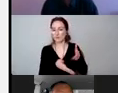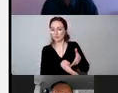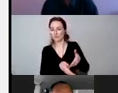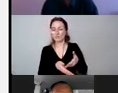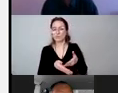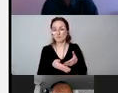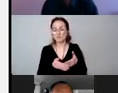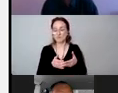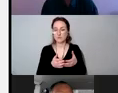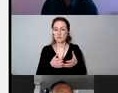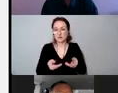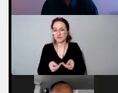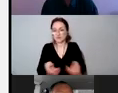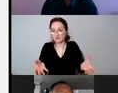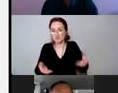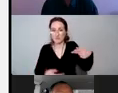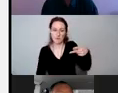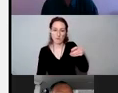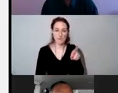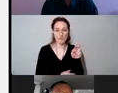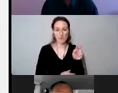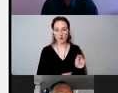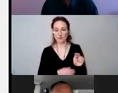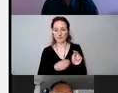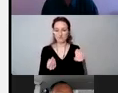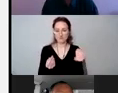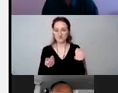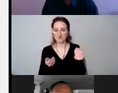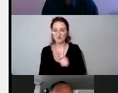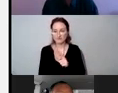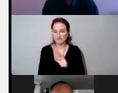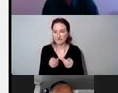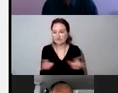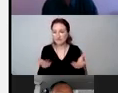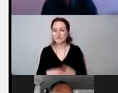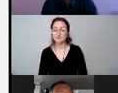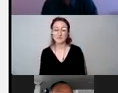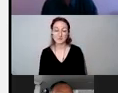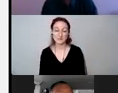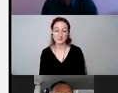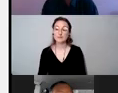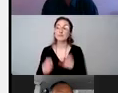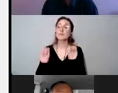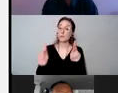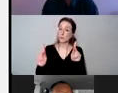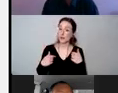distributing pornographic content to start with. Okay, I think I'll stop at this